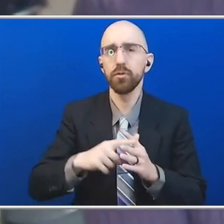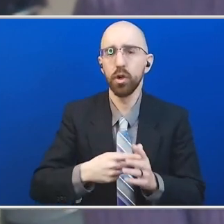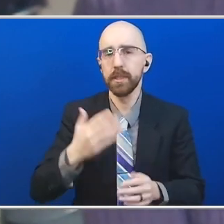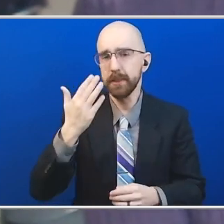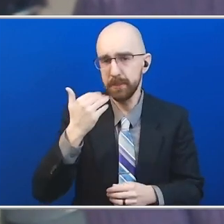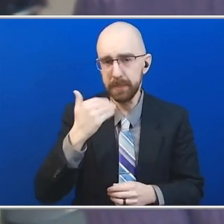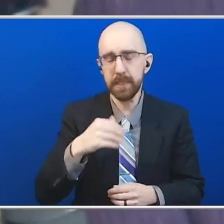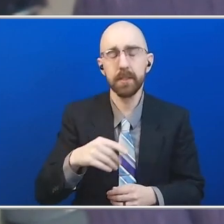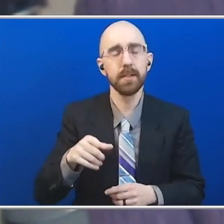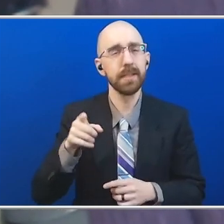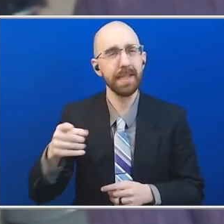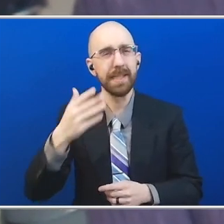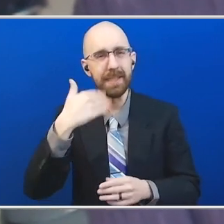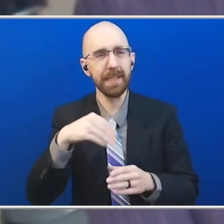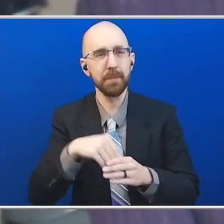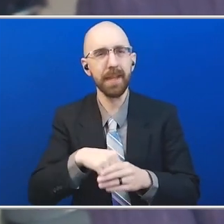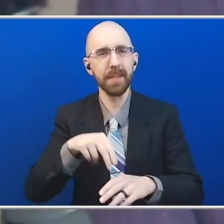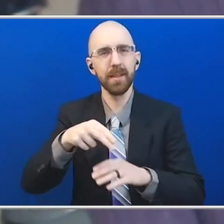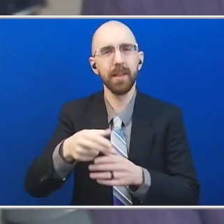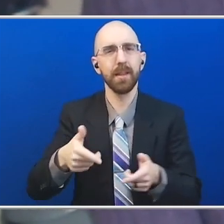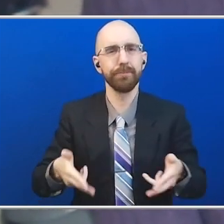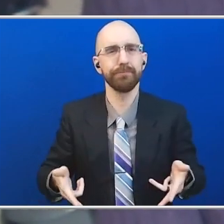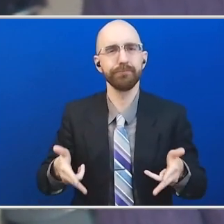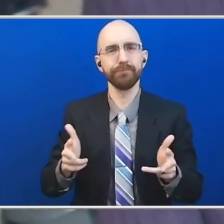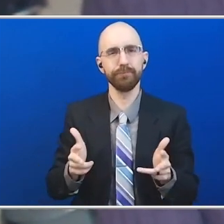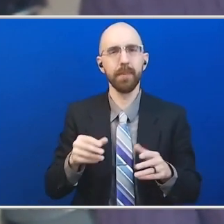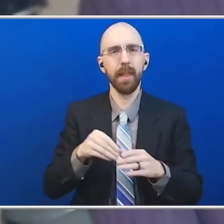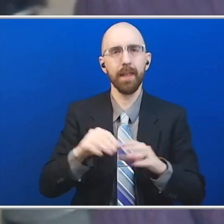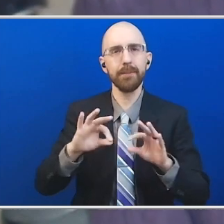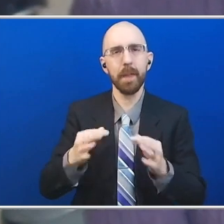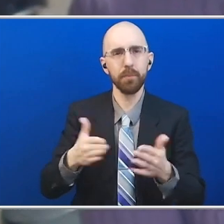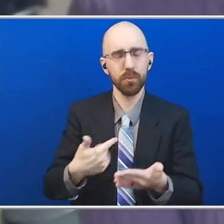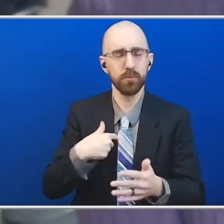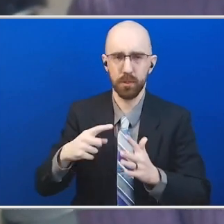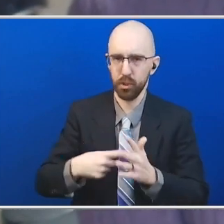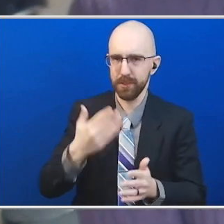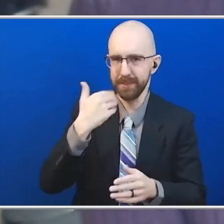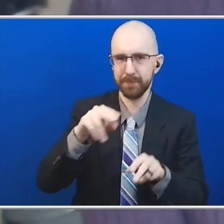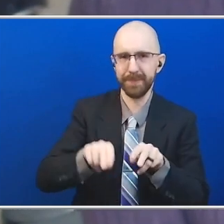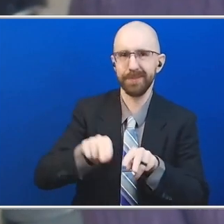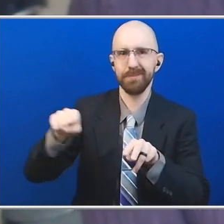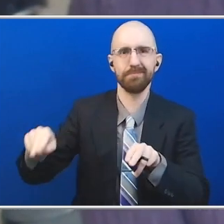sleeps in his lift chair in our family room, so I started sleeping out there. And he